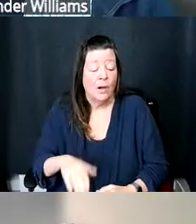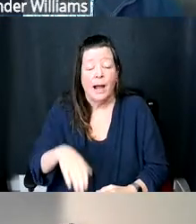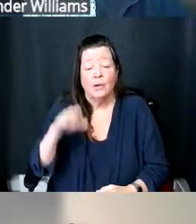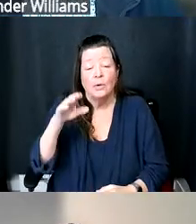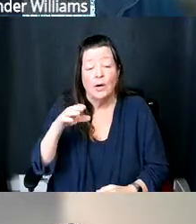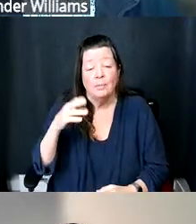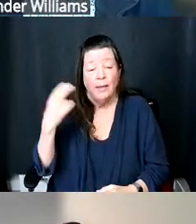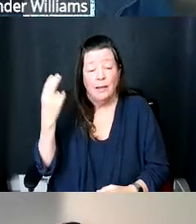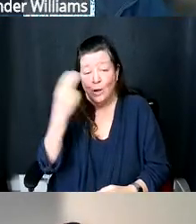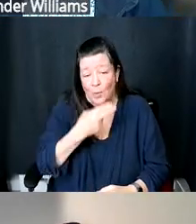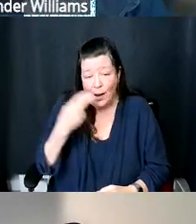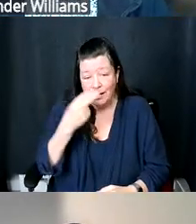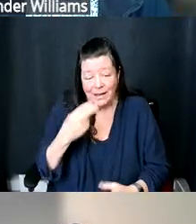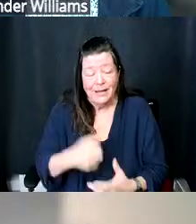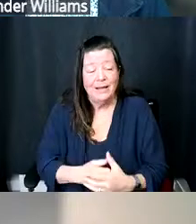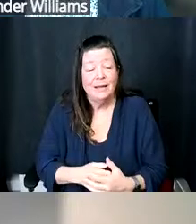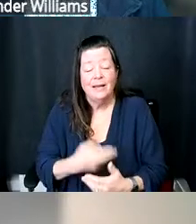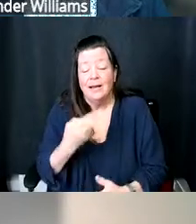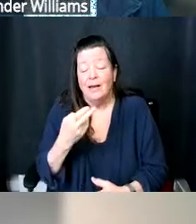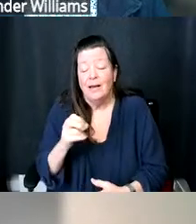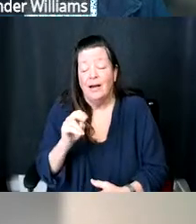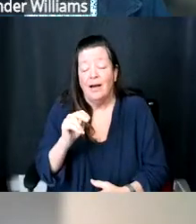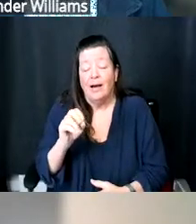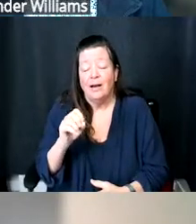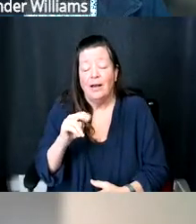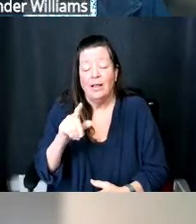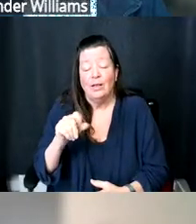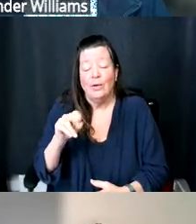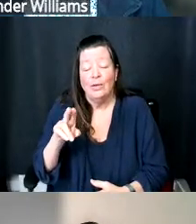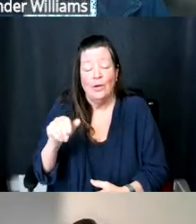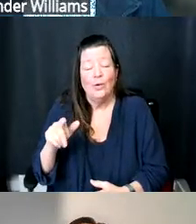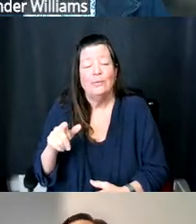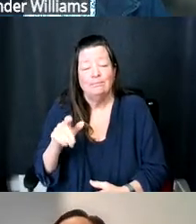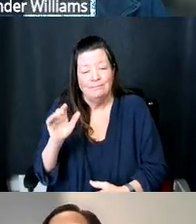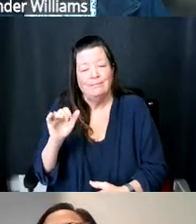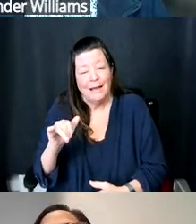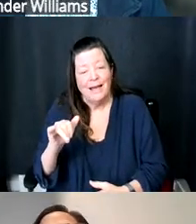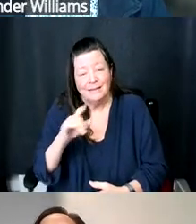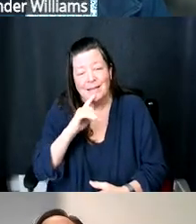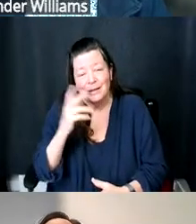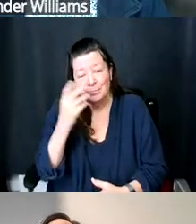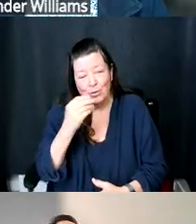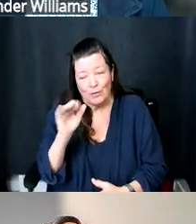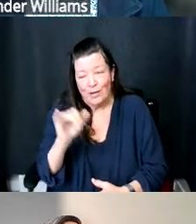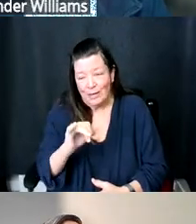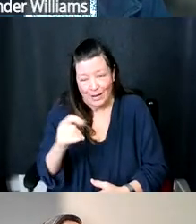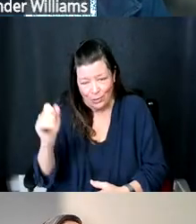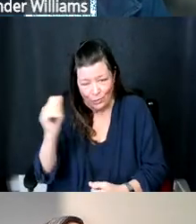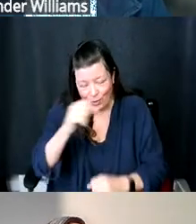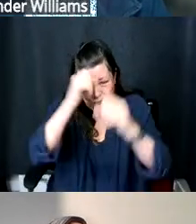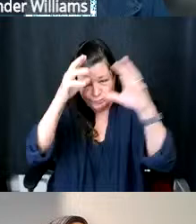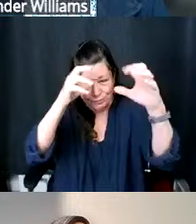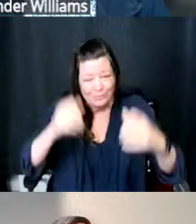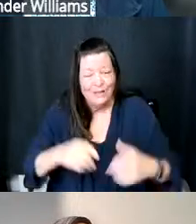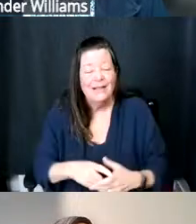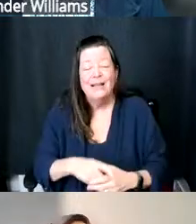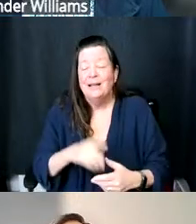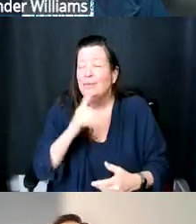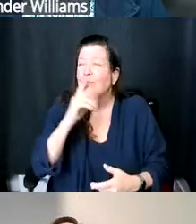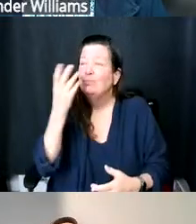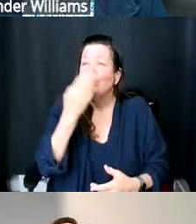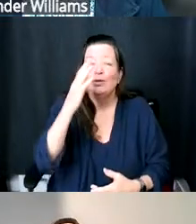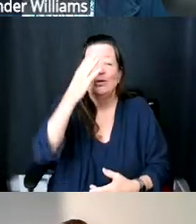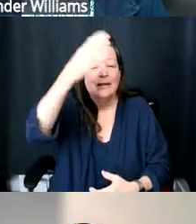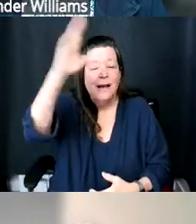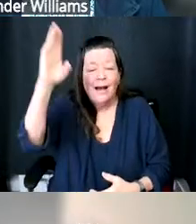Hawaii. Yes, it is the paradise that everyone thinks it is. blue skies, sunny days all